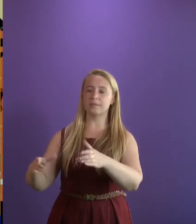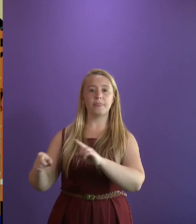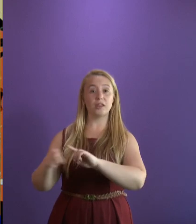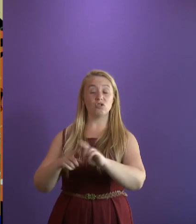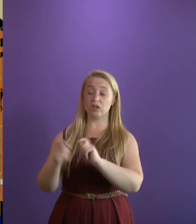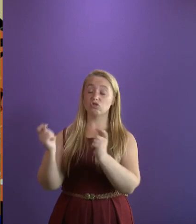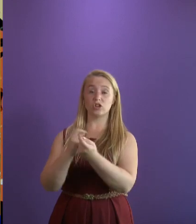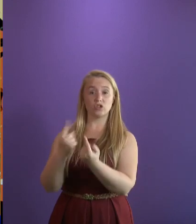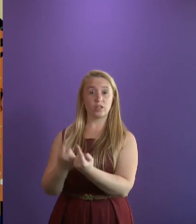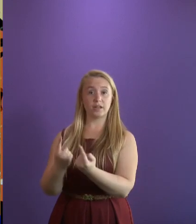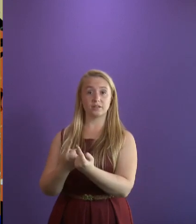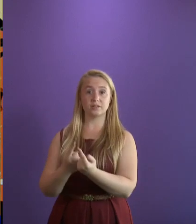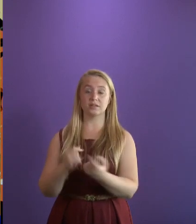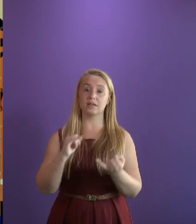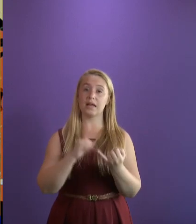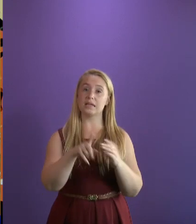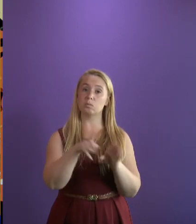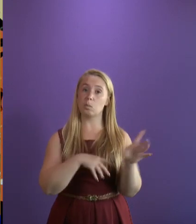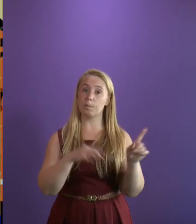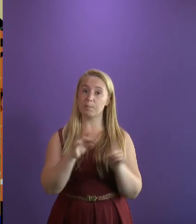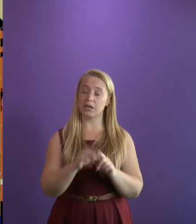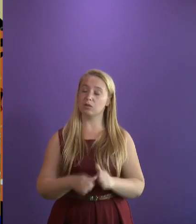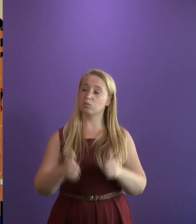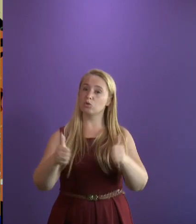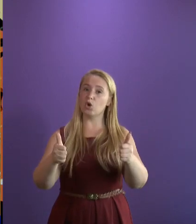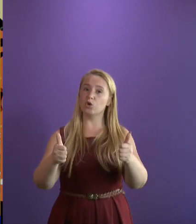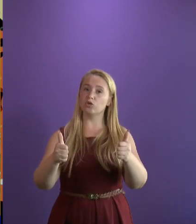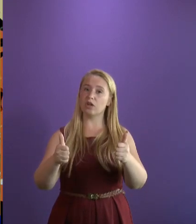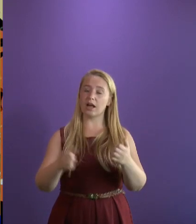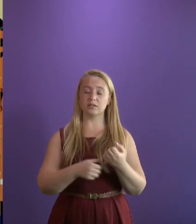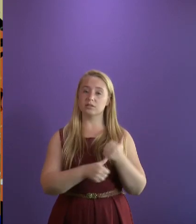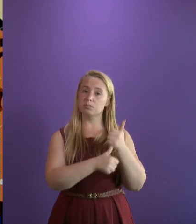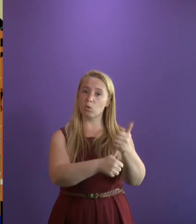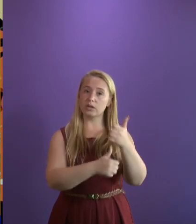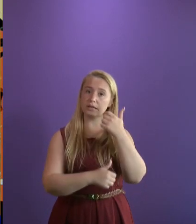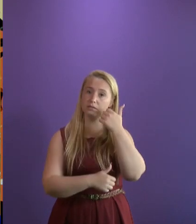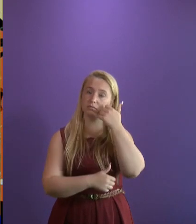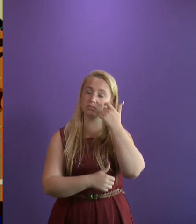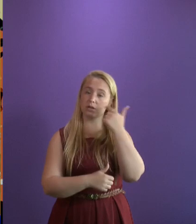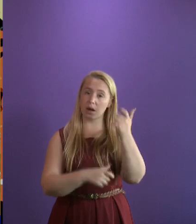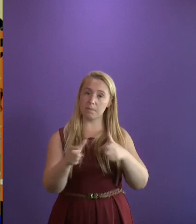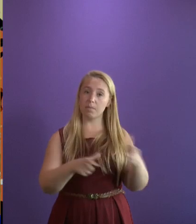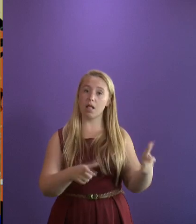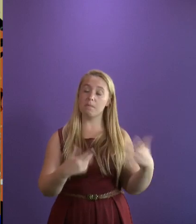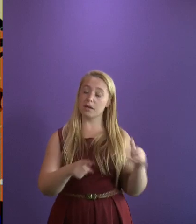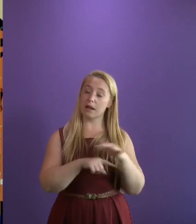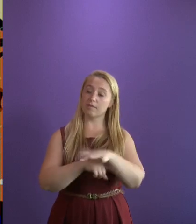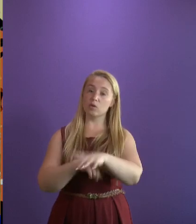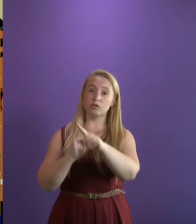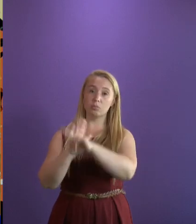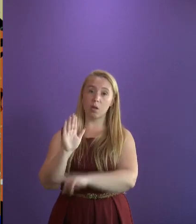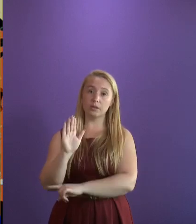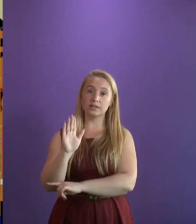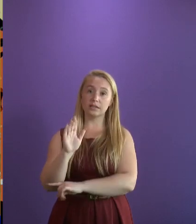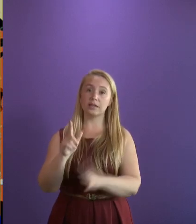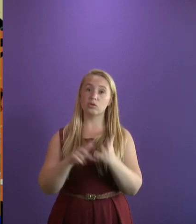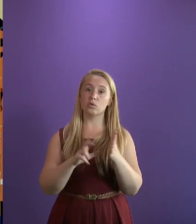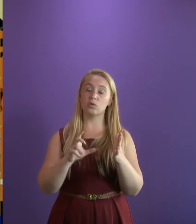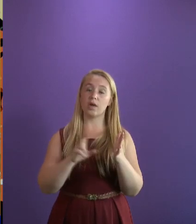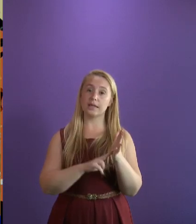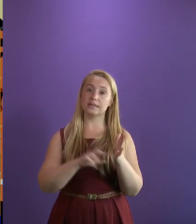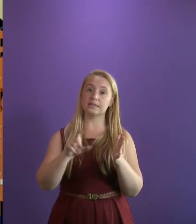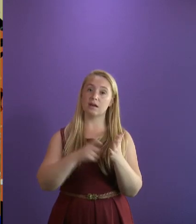important. SYP are really good at kind of standing up for young people, and we have managed to influence policy such as the UNCRC. So